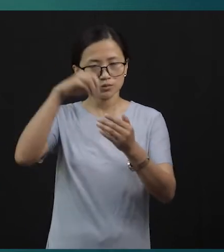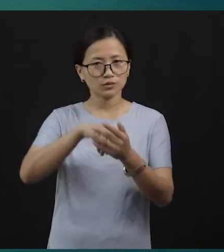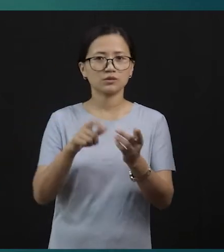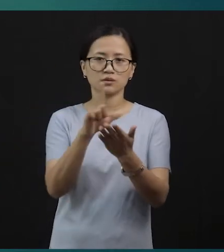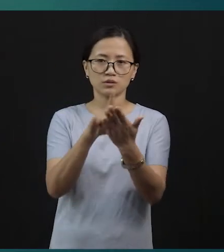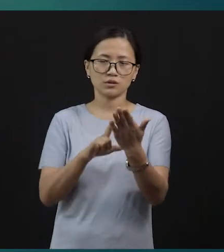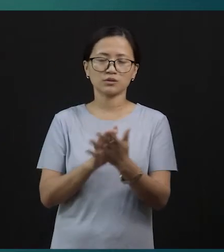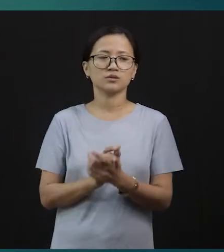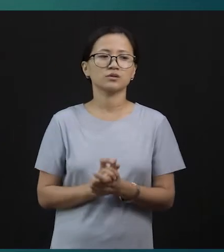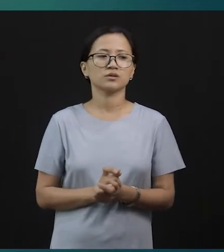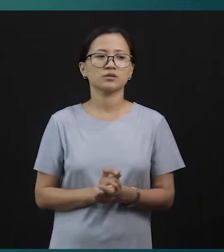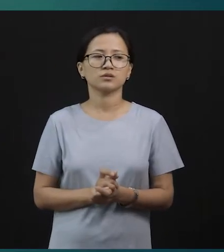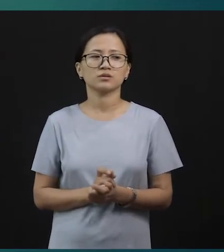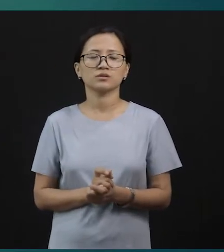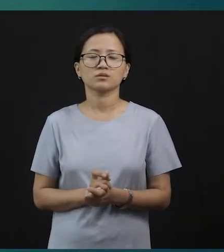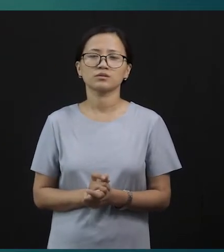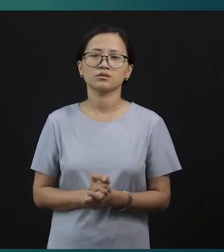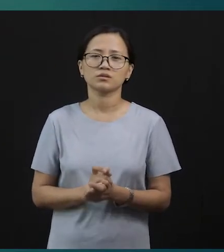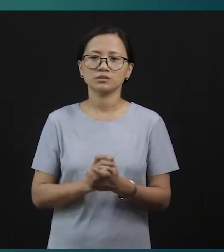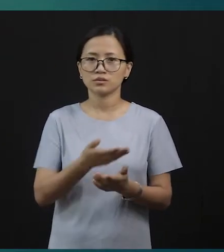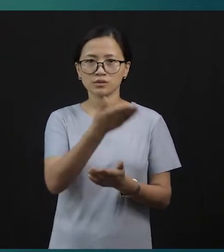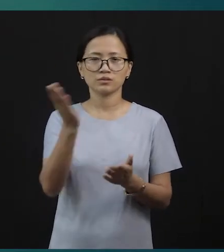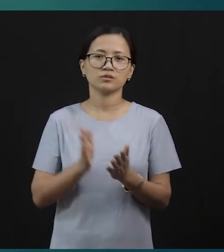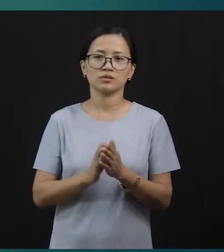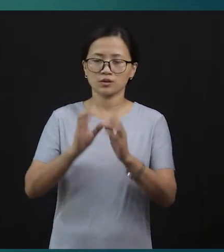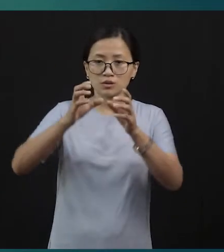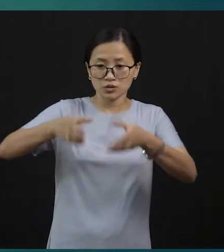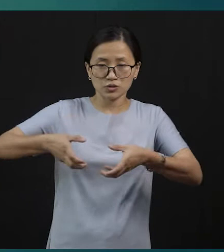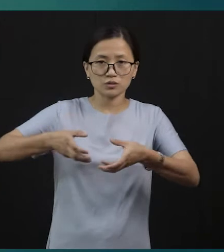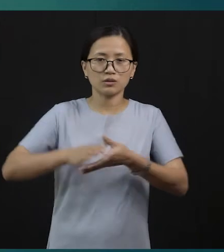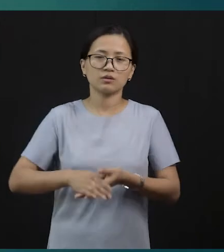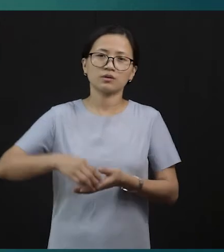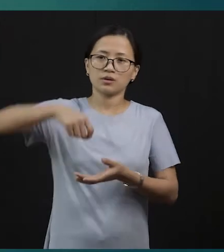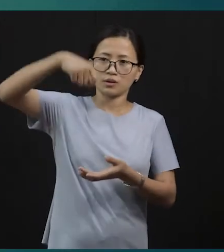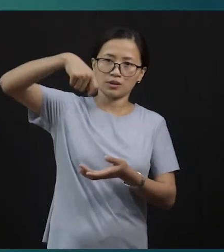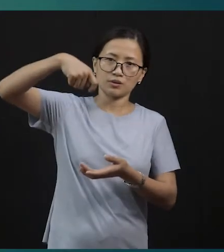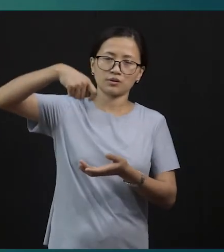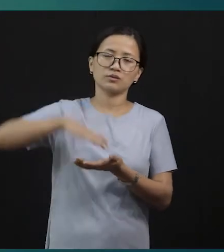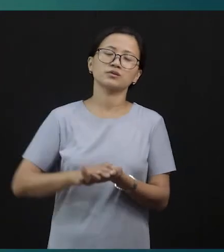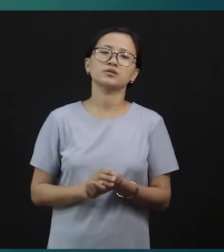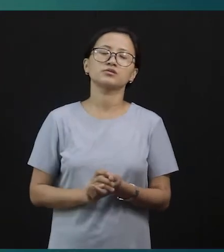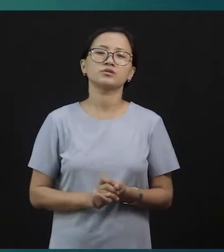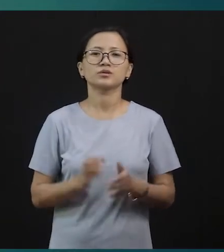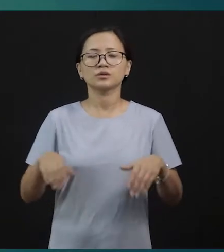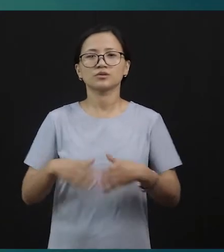letter on a shoe. Can you see this picture? There is a shoe hanging on a tree, right? And there's something stuff inside.